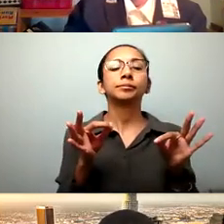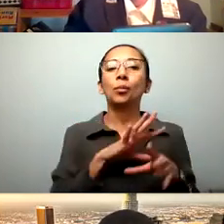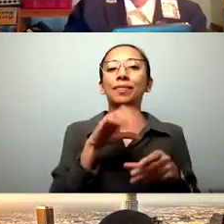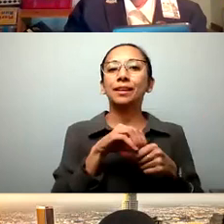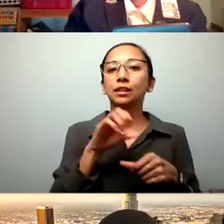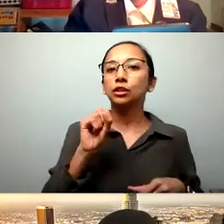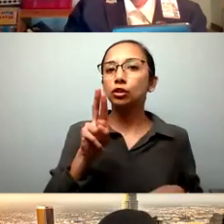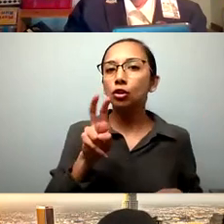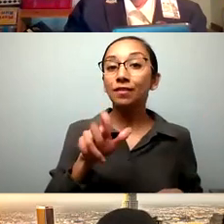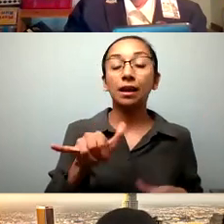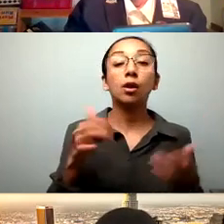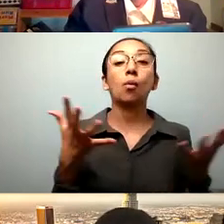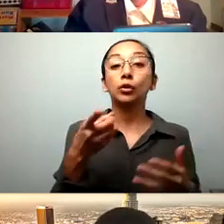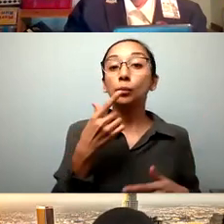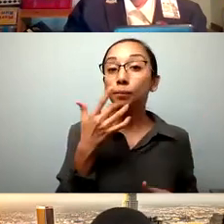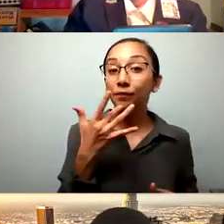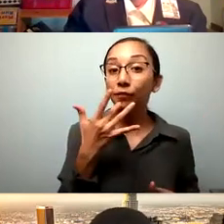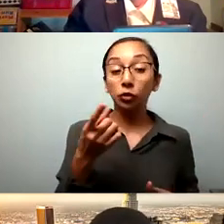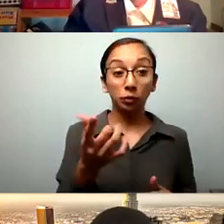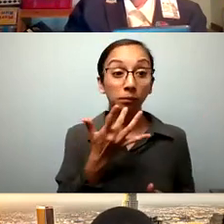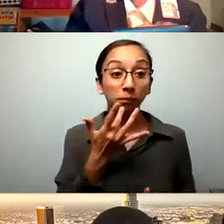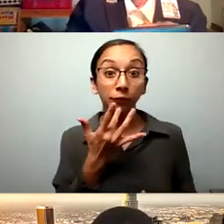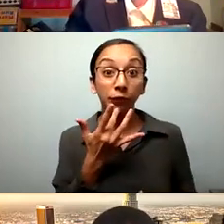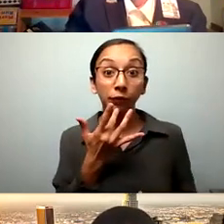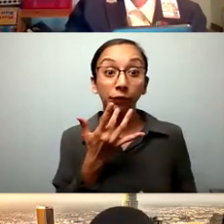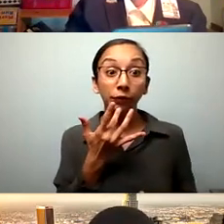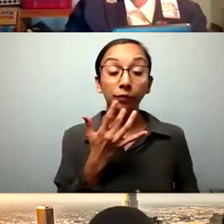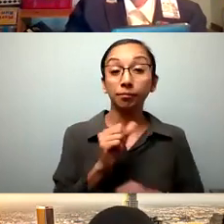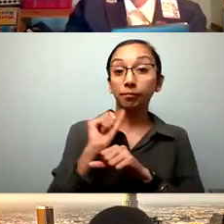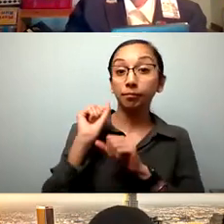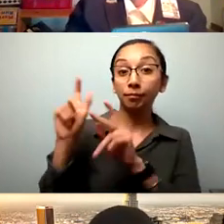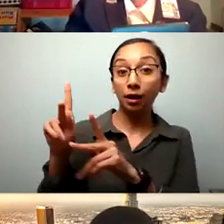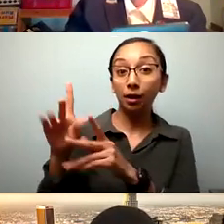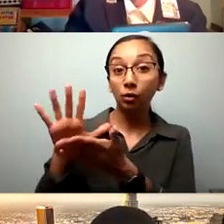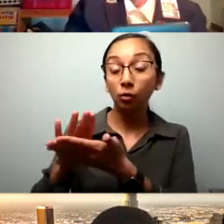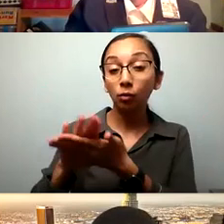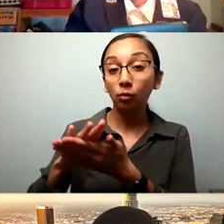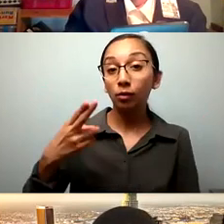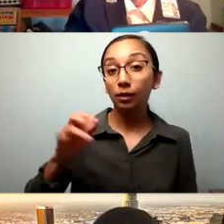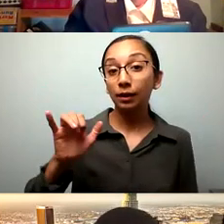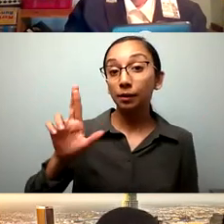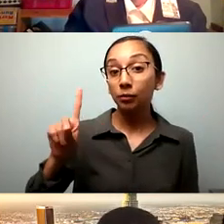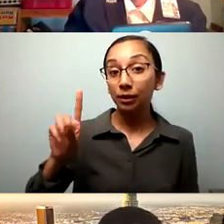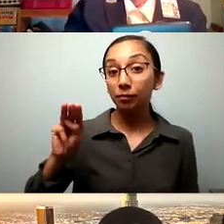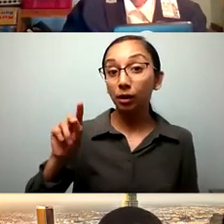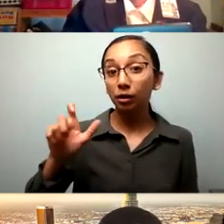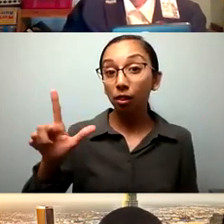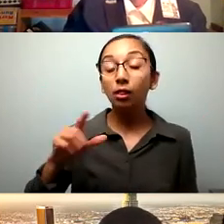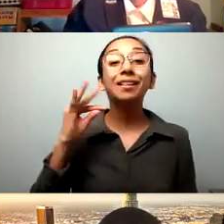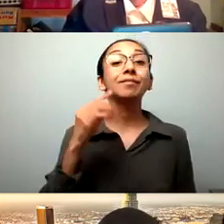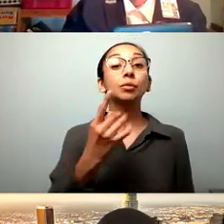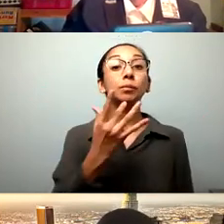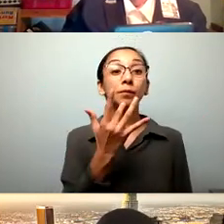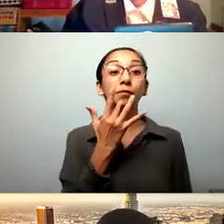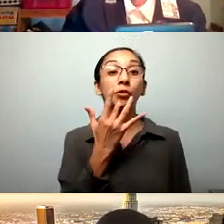you would like to do. If you would feel comfortable sending your student back to school in a hybrid model, you can elect that. Or if you feel more